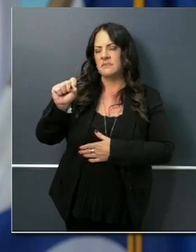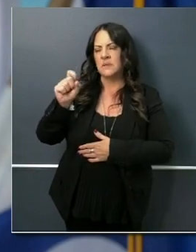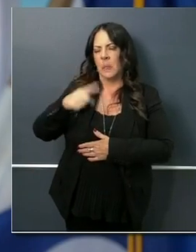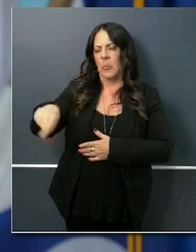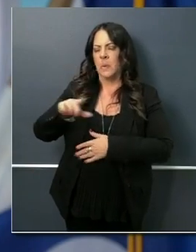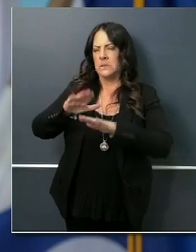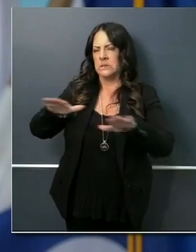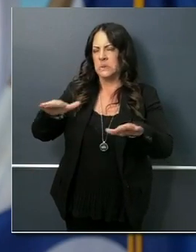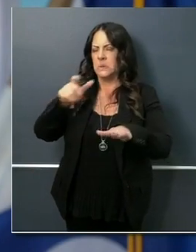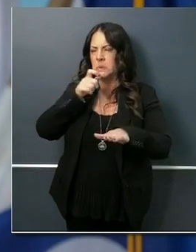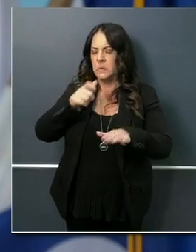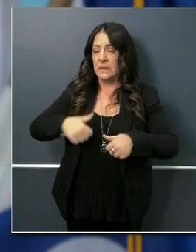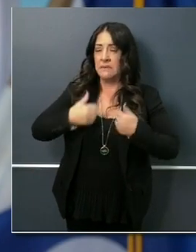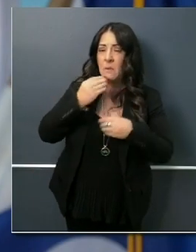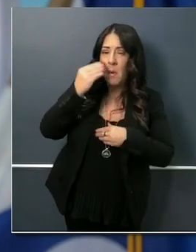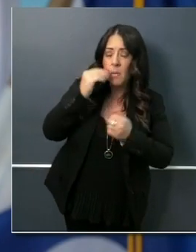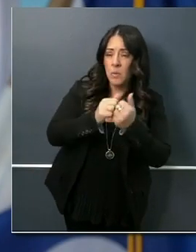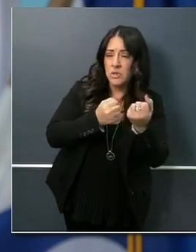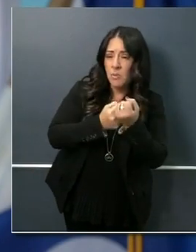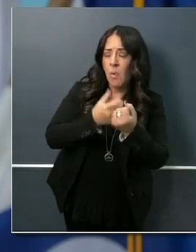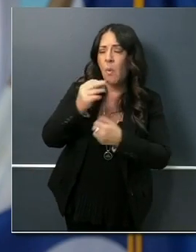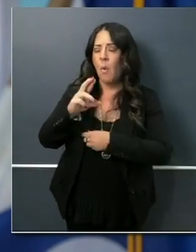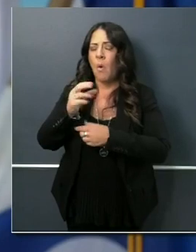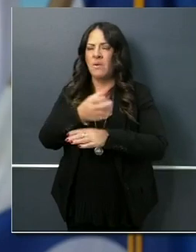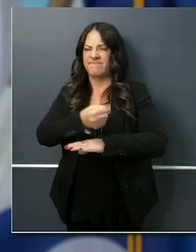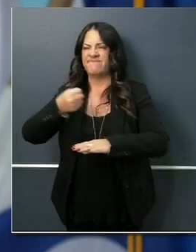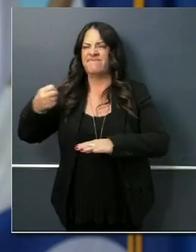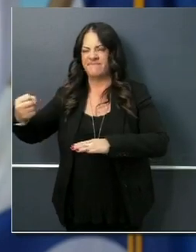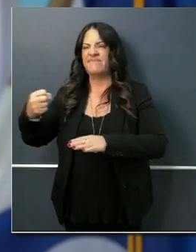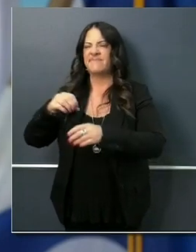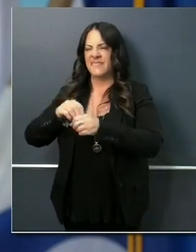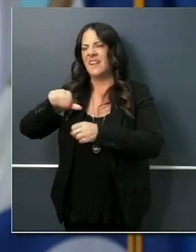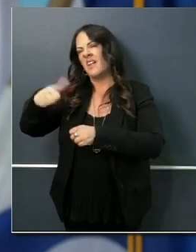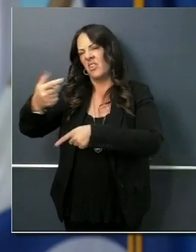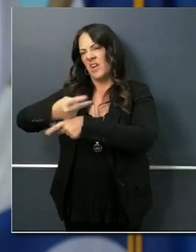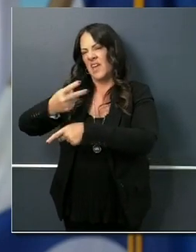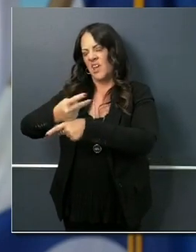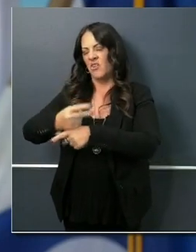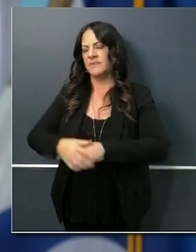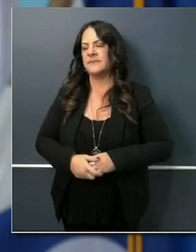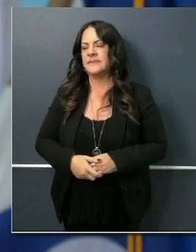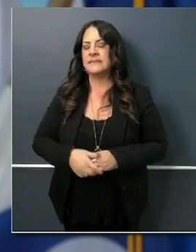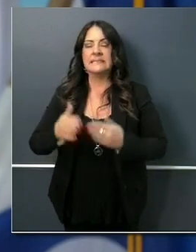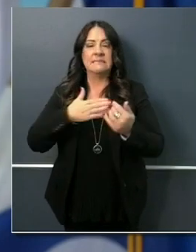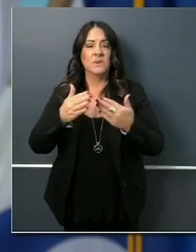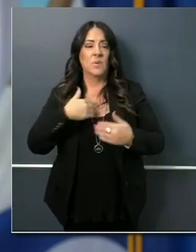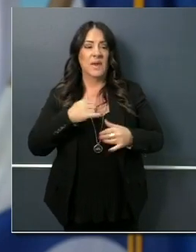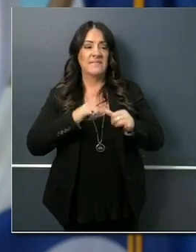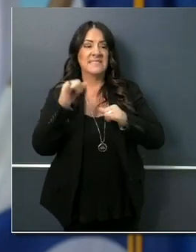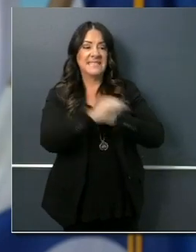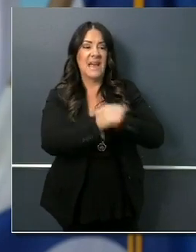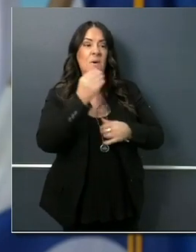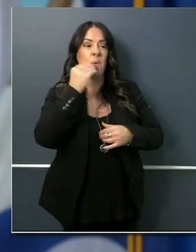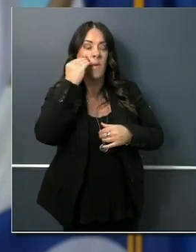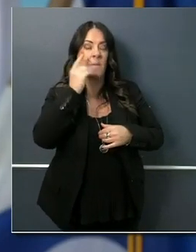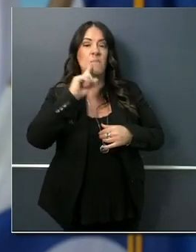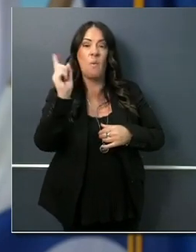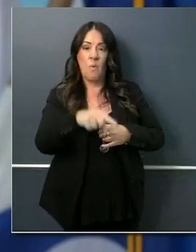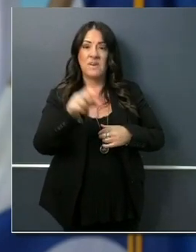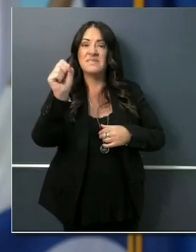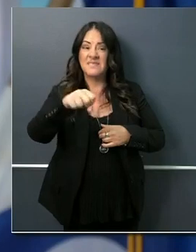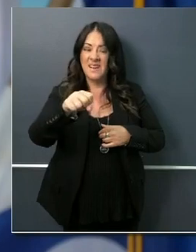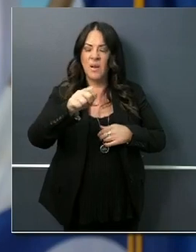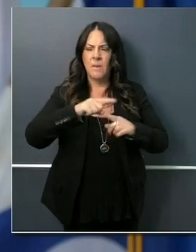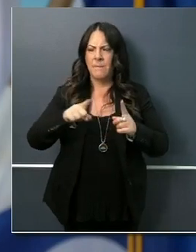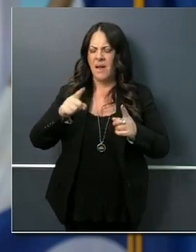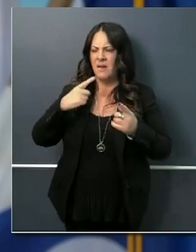a vexing challenge, particularly at a time when we have stay-at-home orders, which reduce and significantly